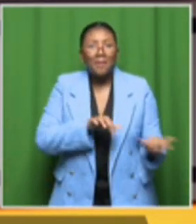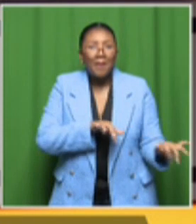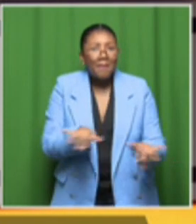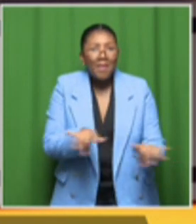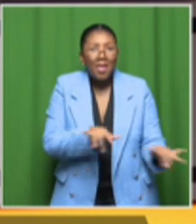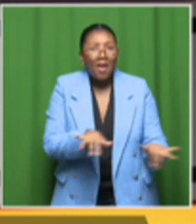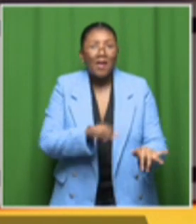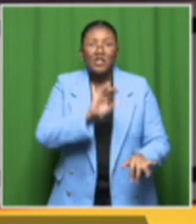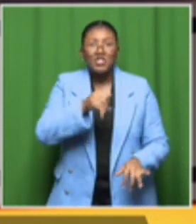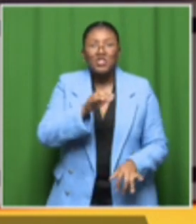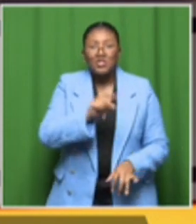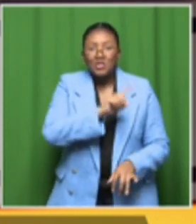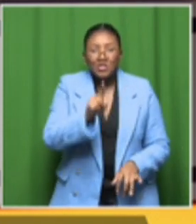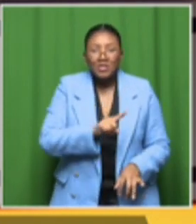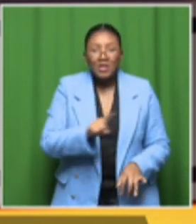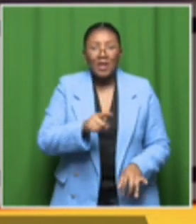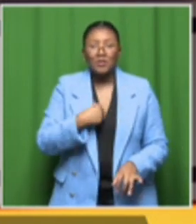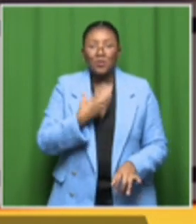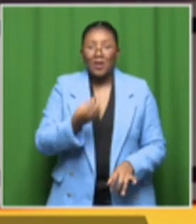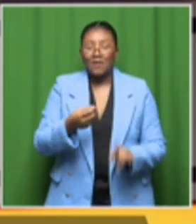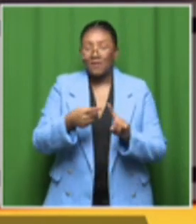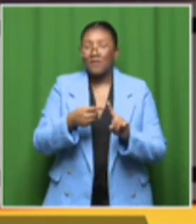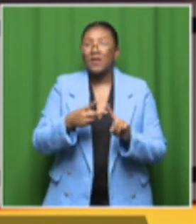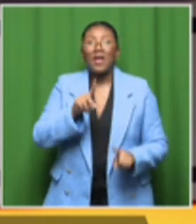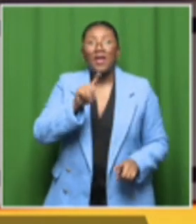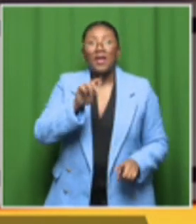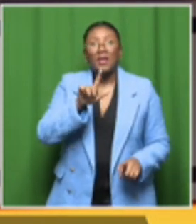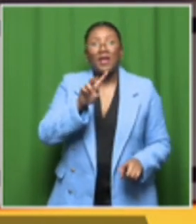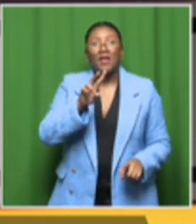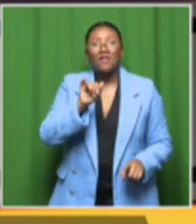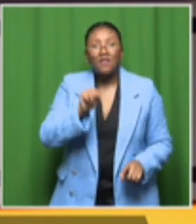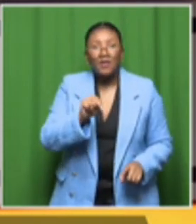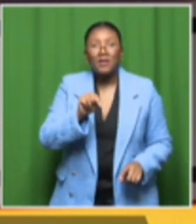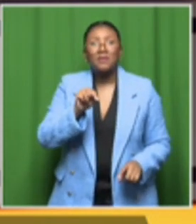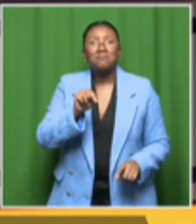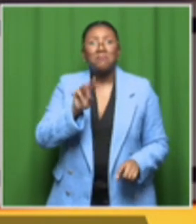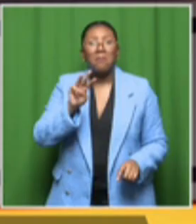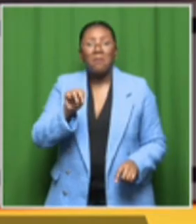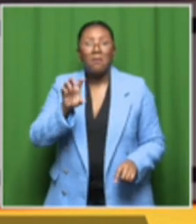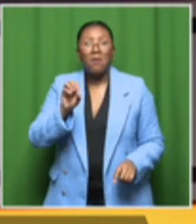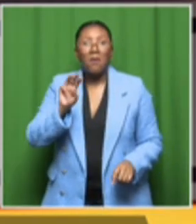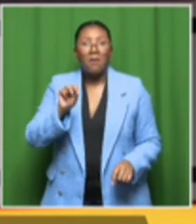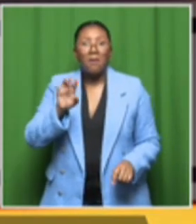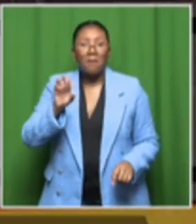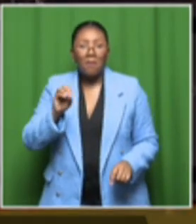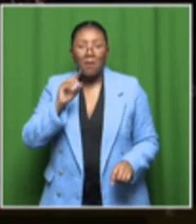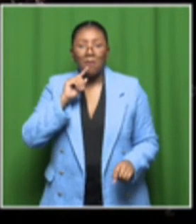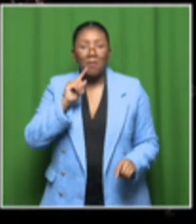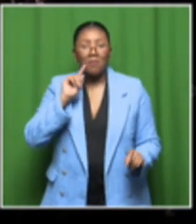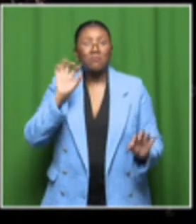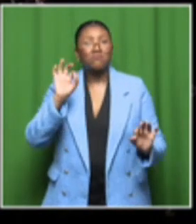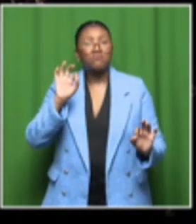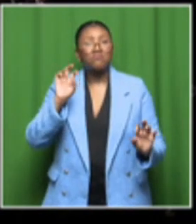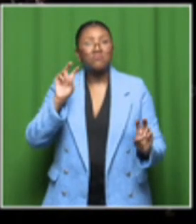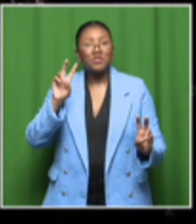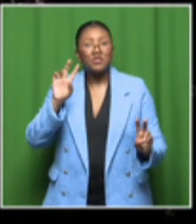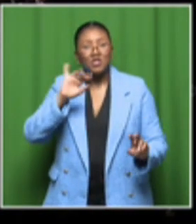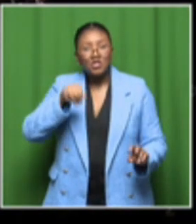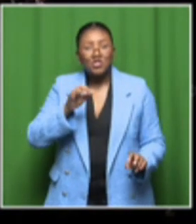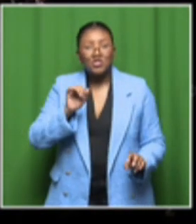now, from your Kelvin Momo, you released like a jazz album. So I think we